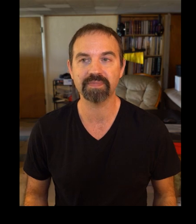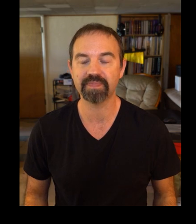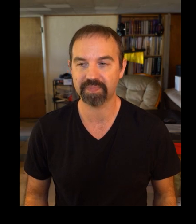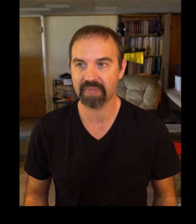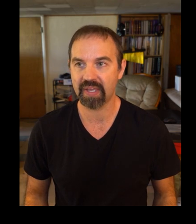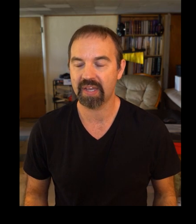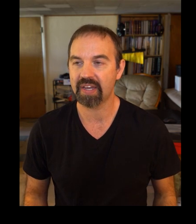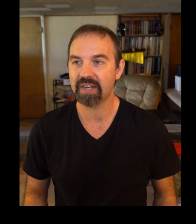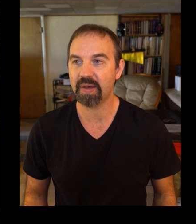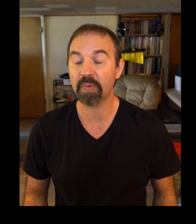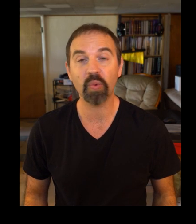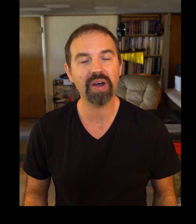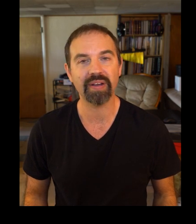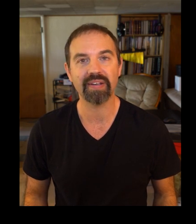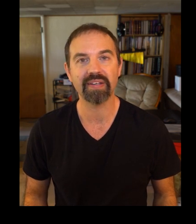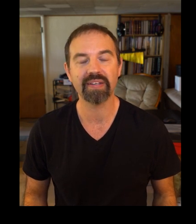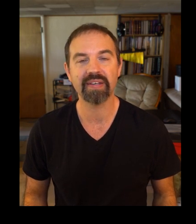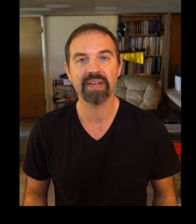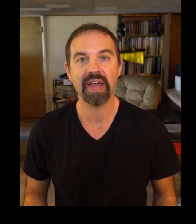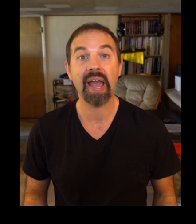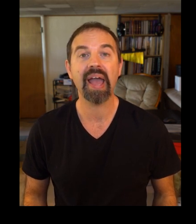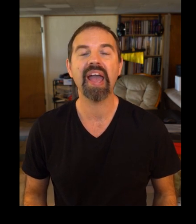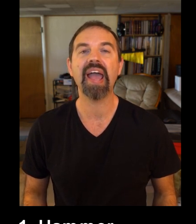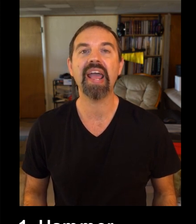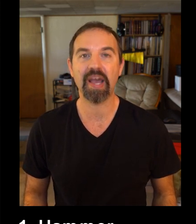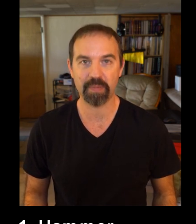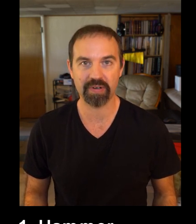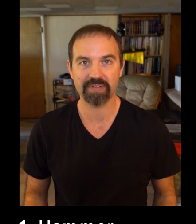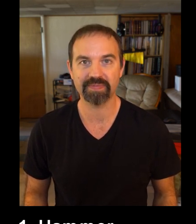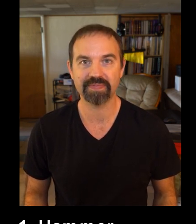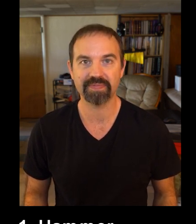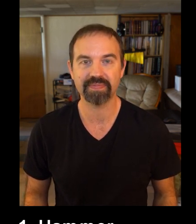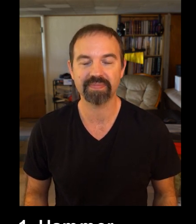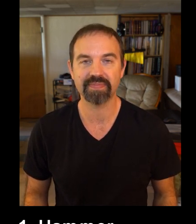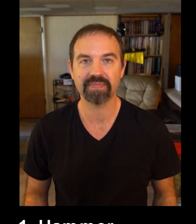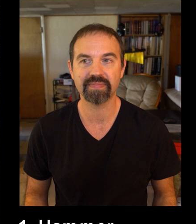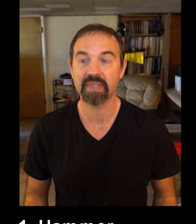languages. Number 1, hammer.